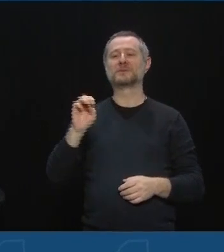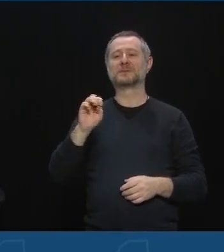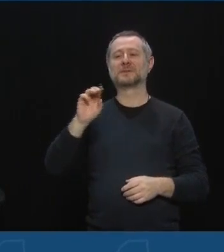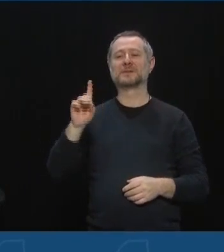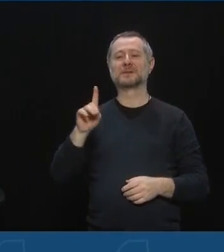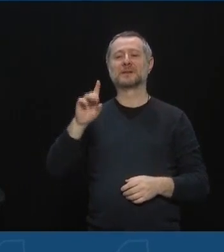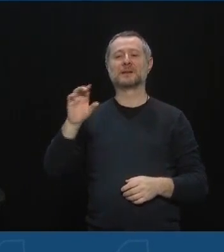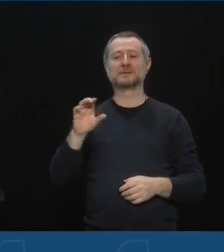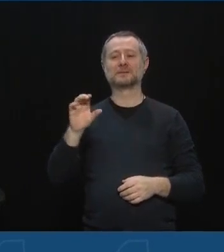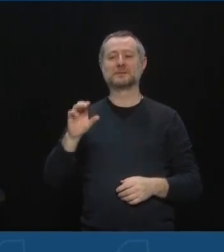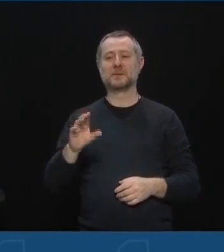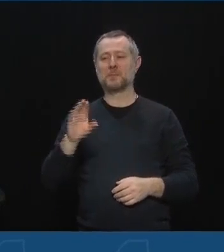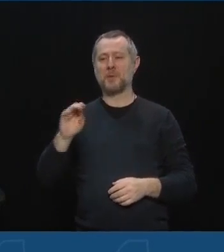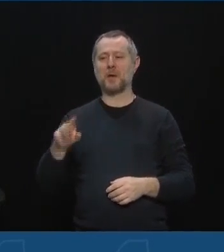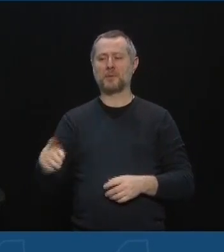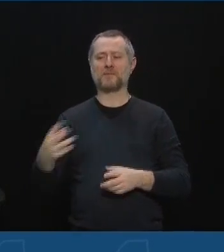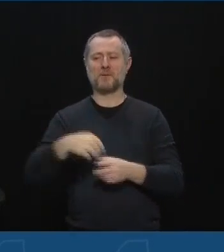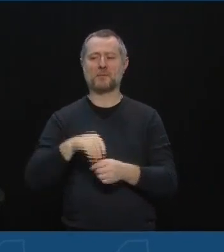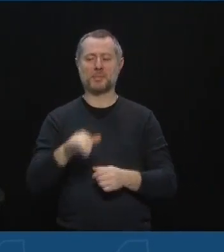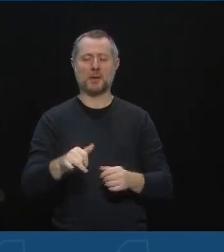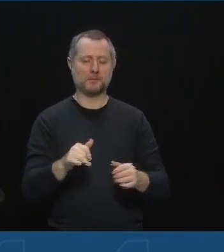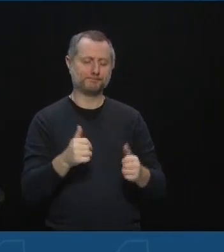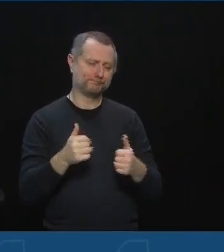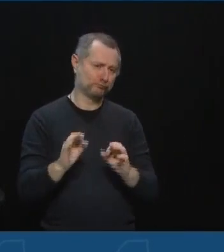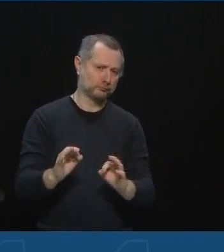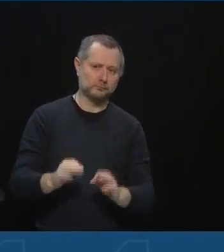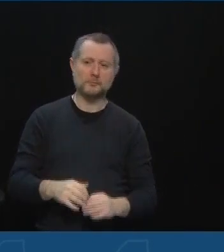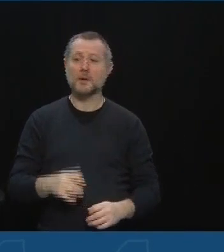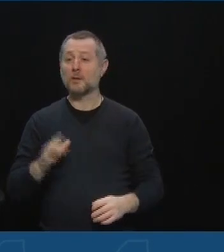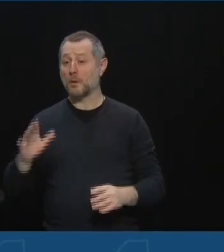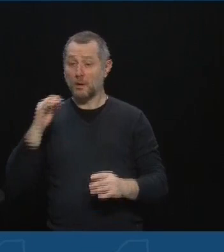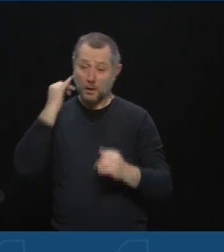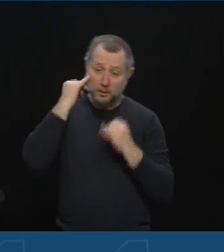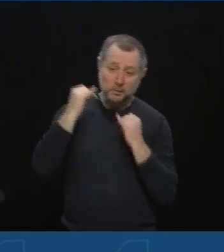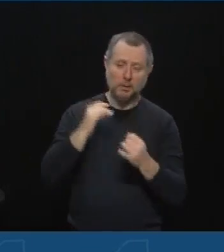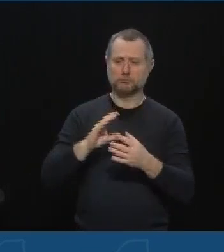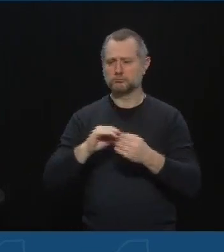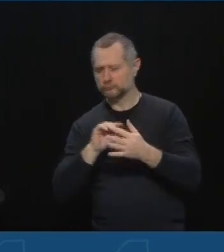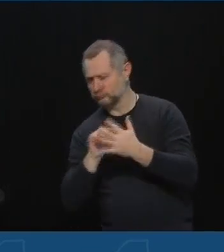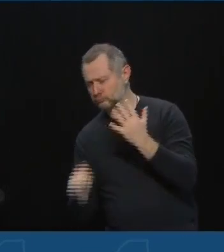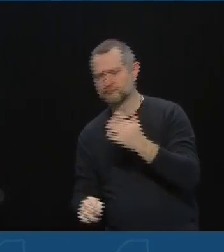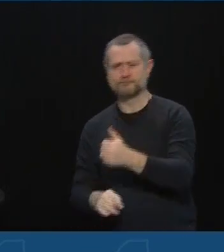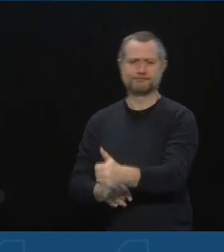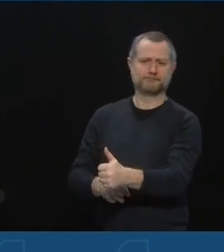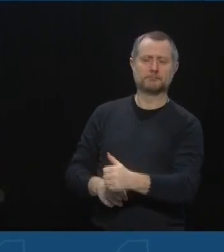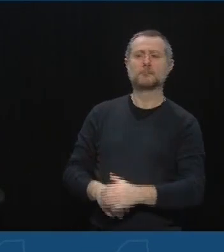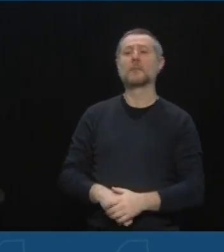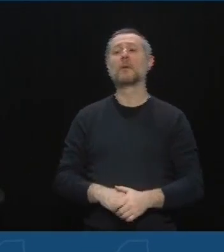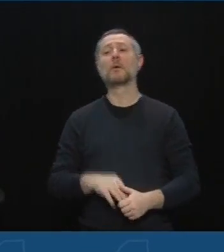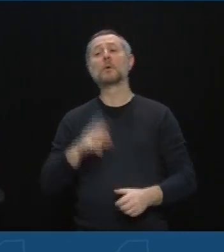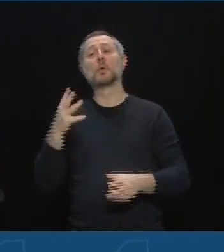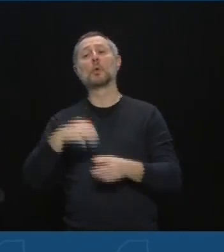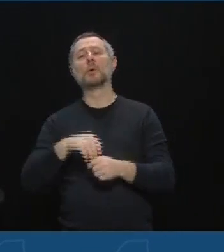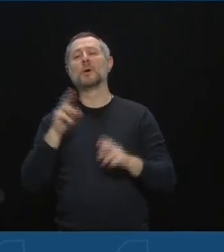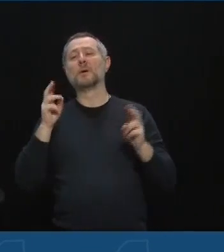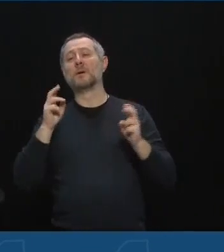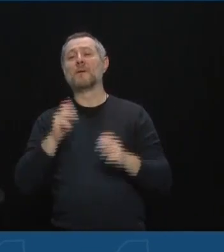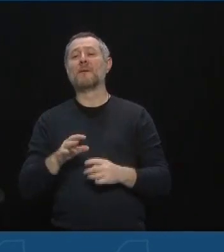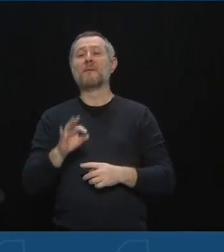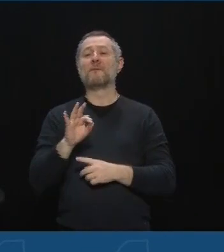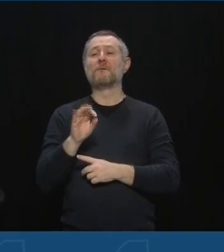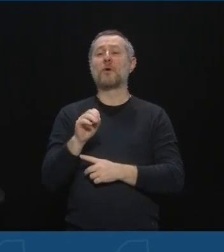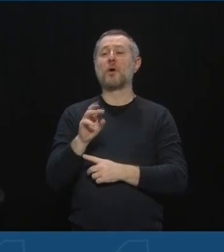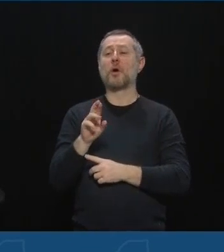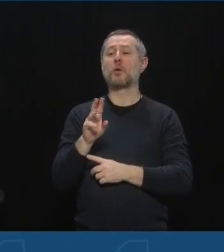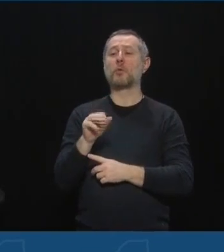To bring again the ideas to us that we can make sure that they're invested in, including the Forward Center, part of the URI